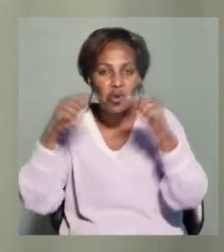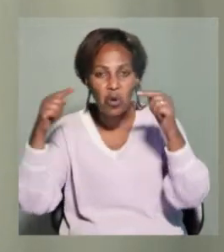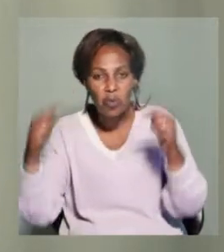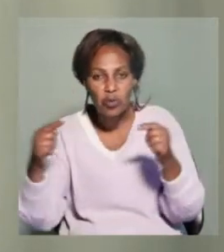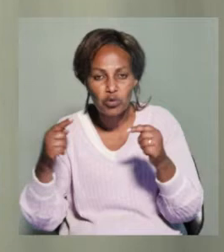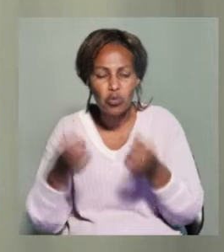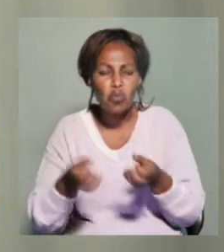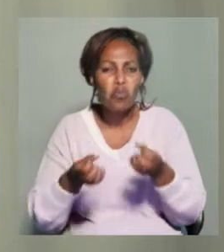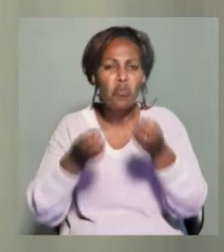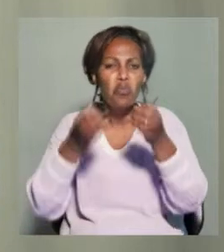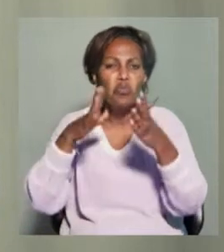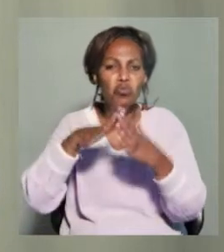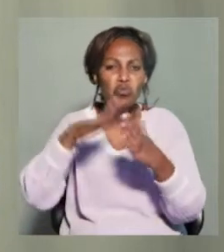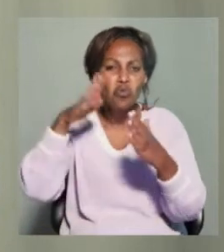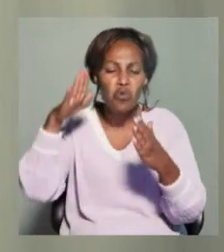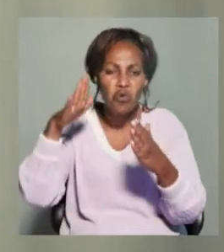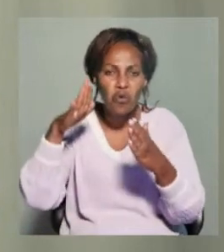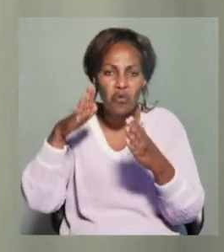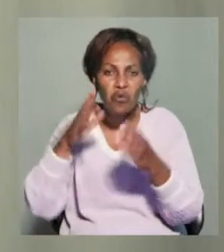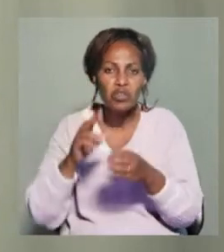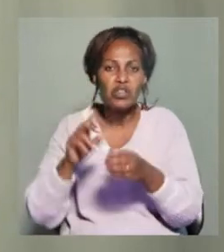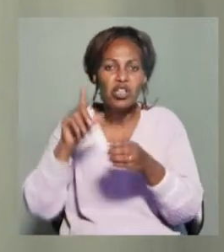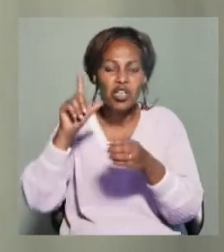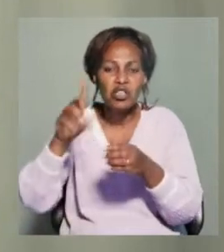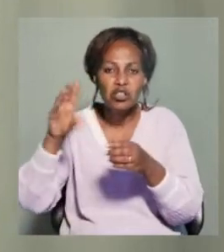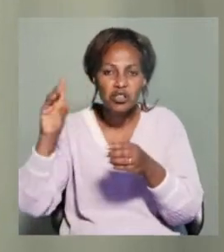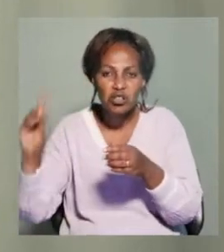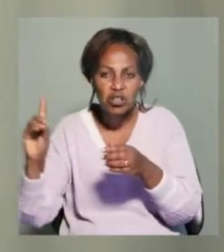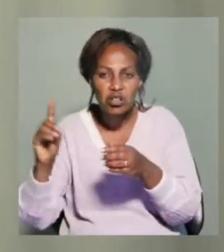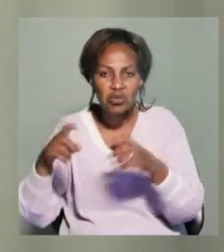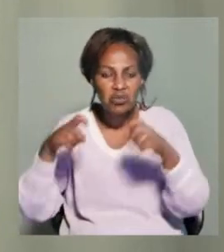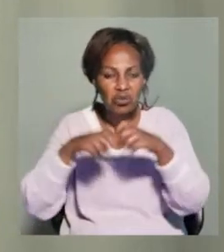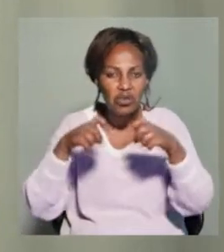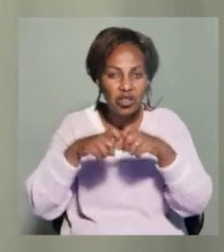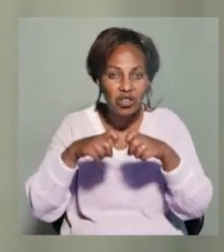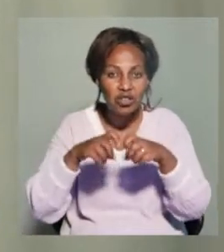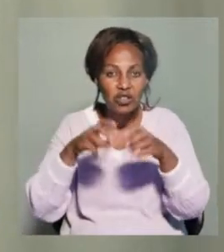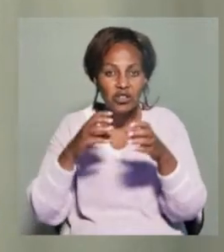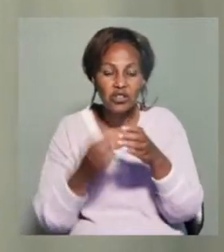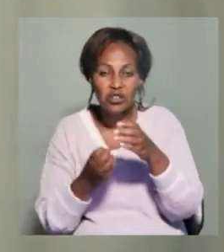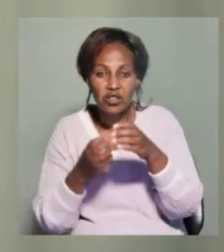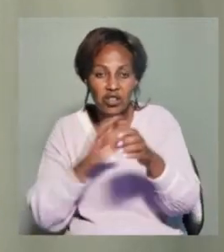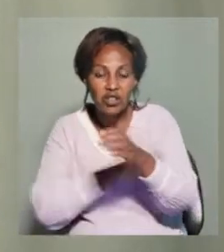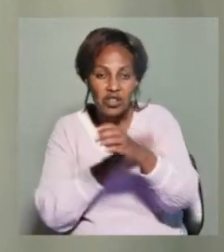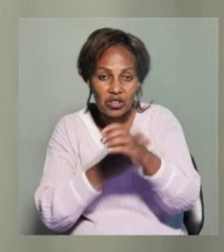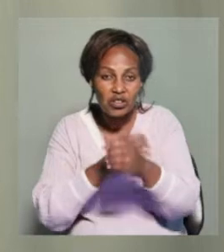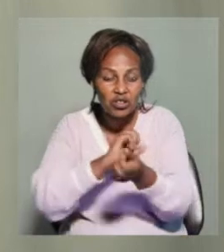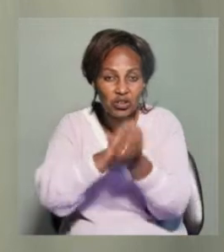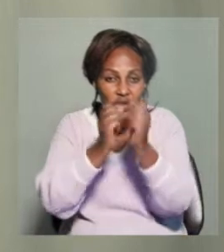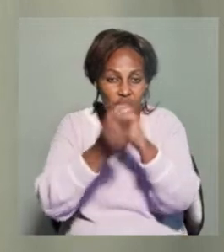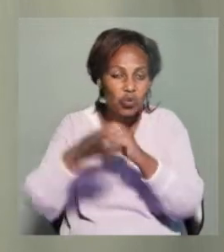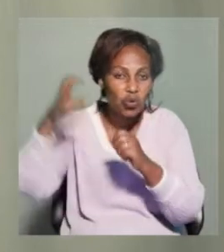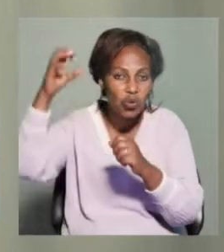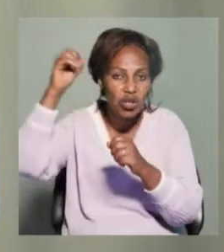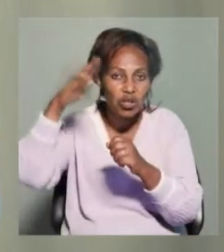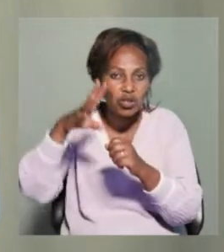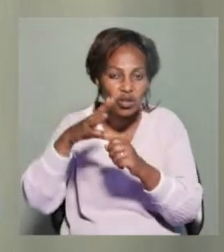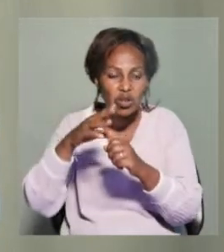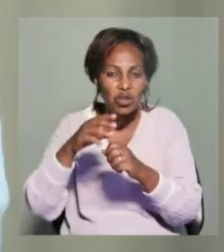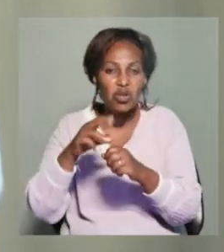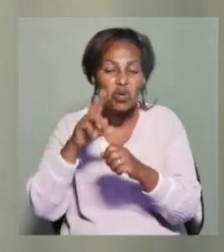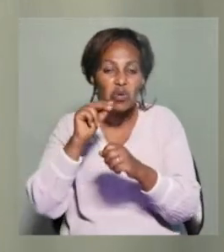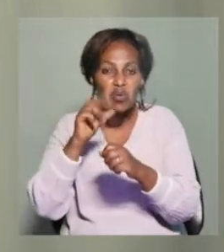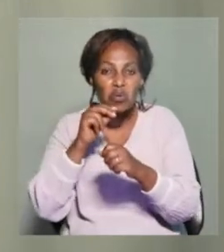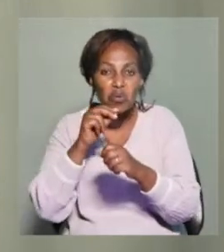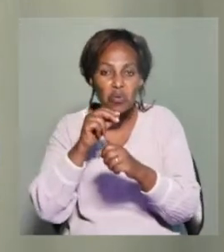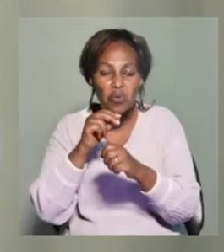the electrical energy consumed by LED lamps is converted to light energy. No heat is generated.